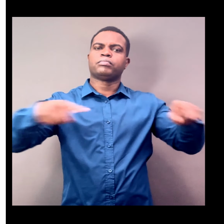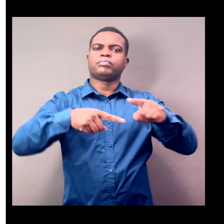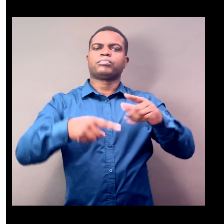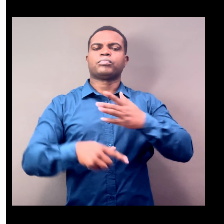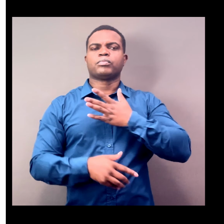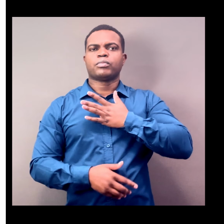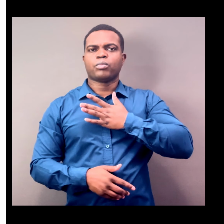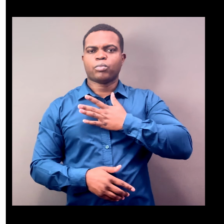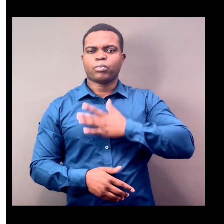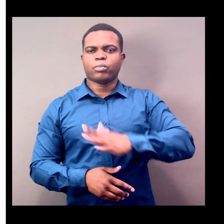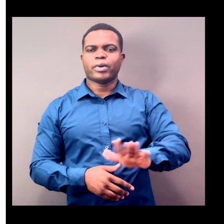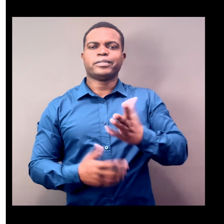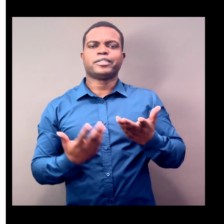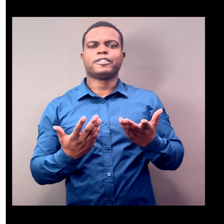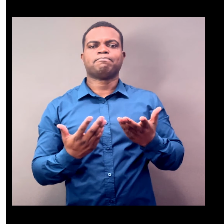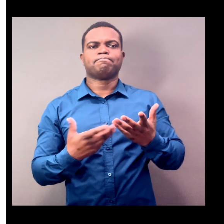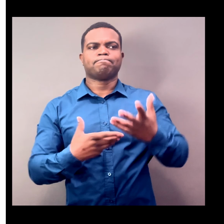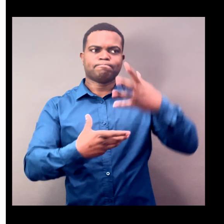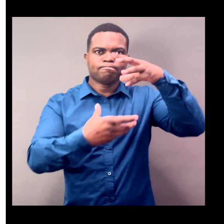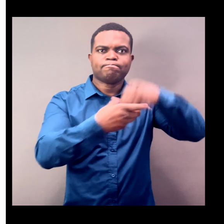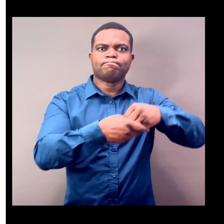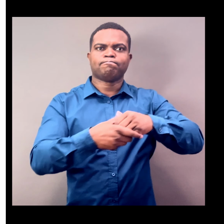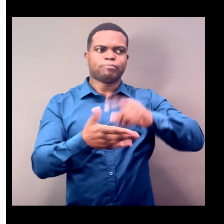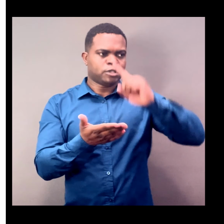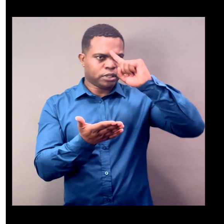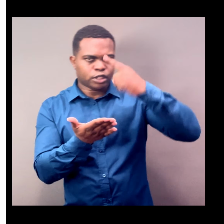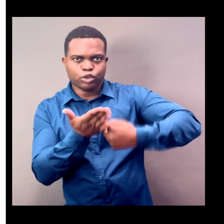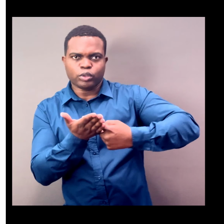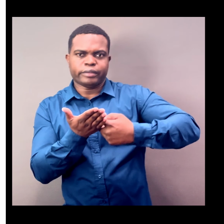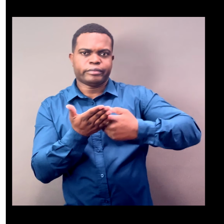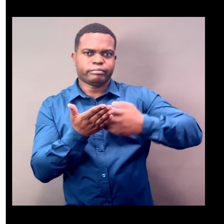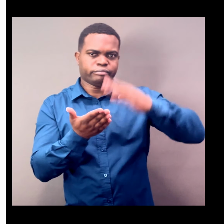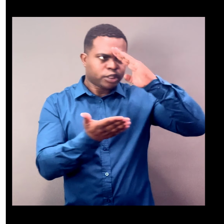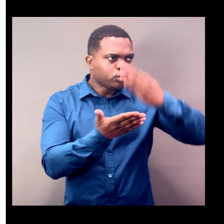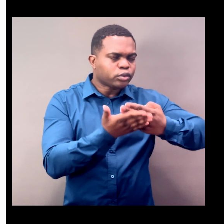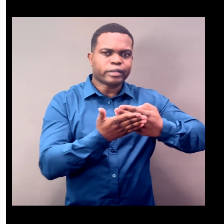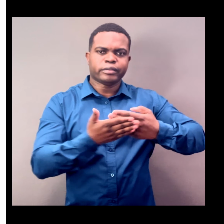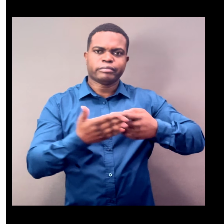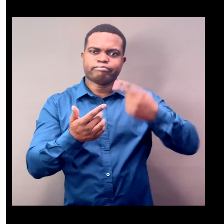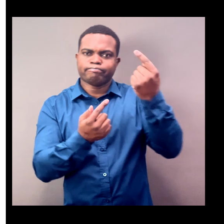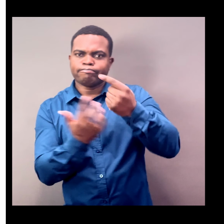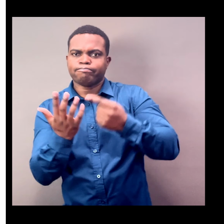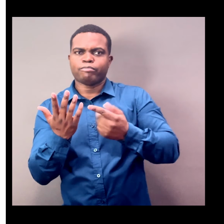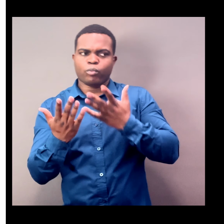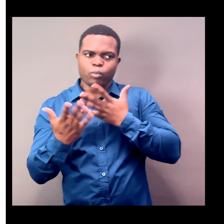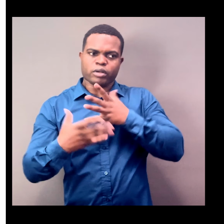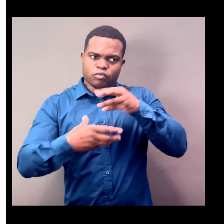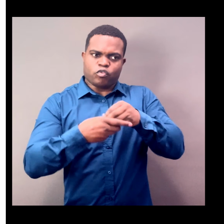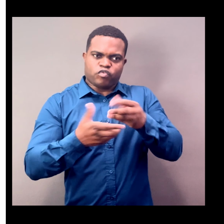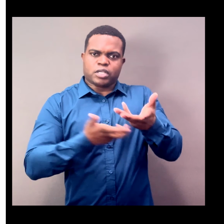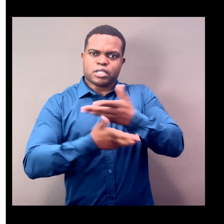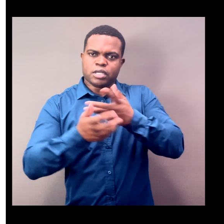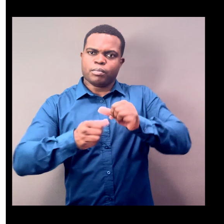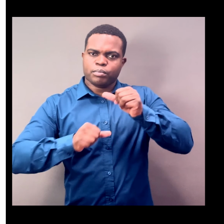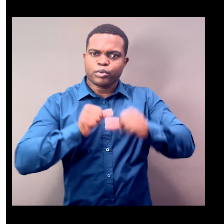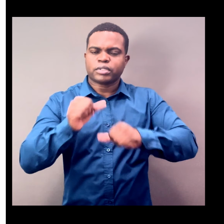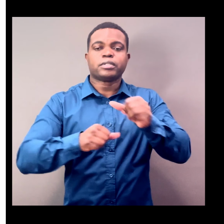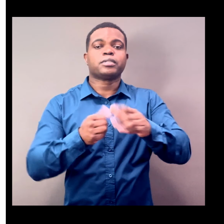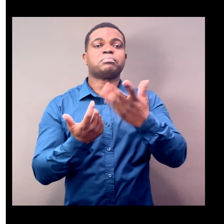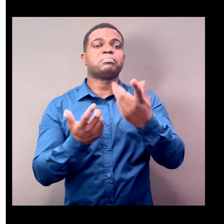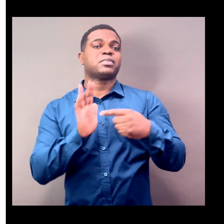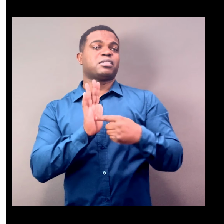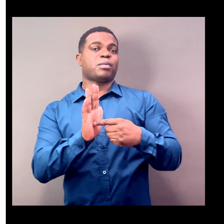of making people to get involved in the decision-making process. For